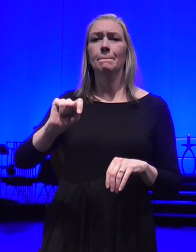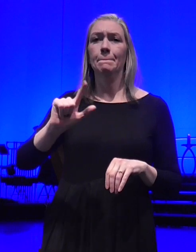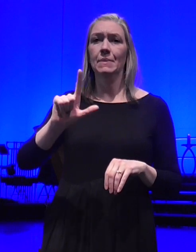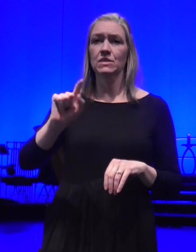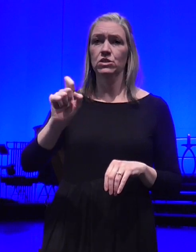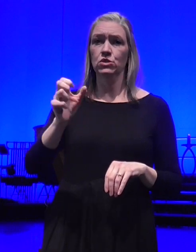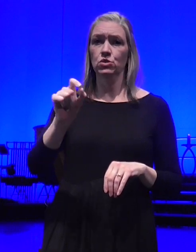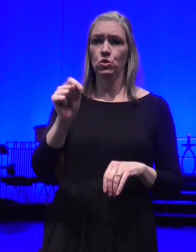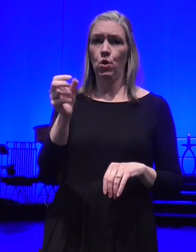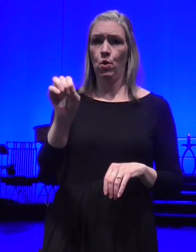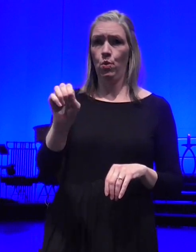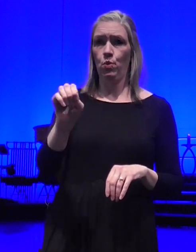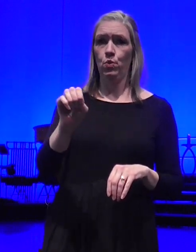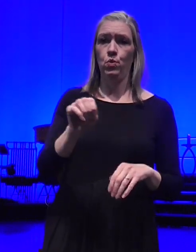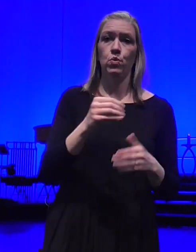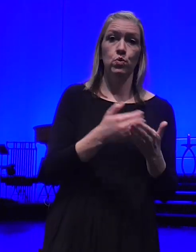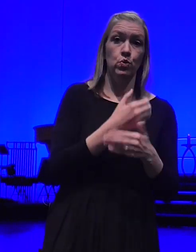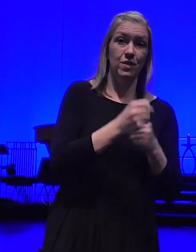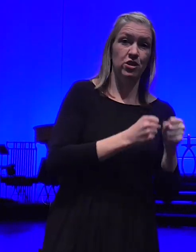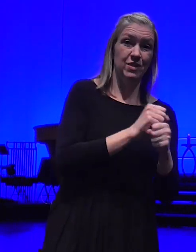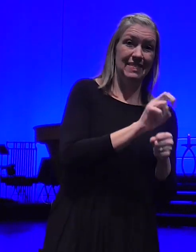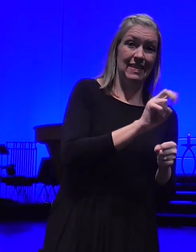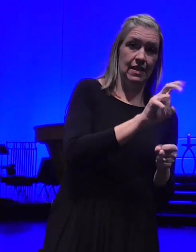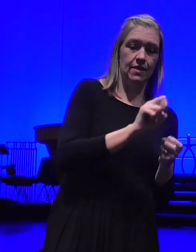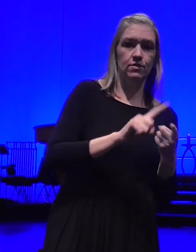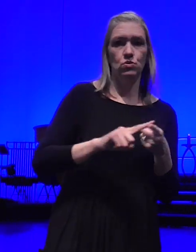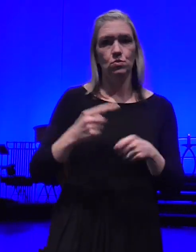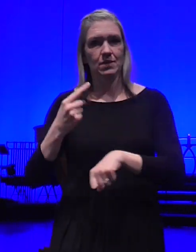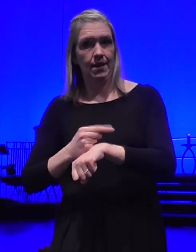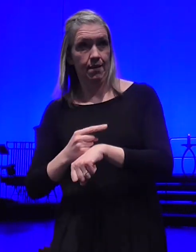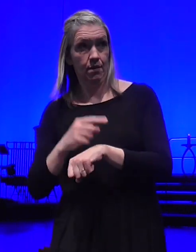New Year's Eve into New Year's Day. Do you know why?